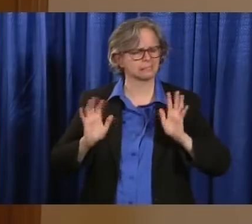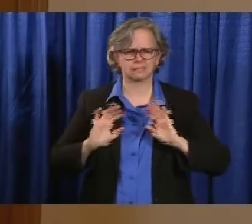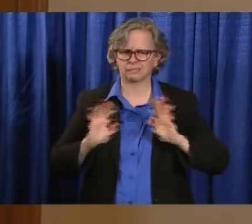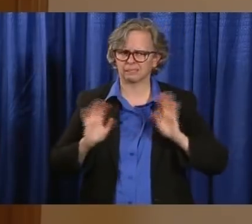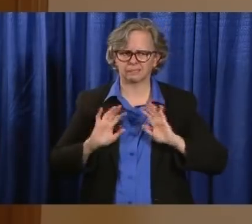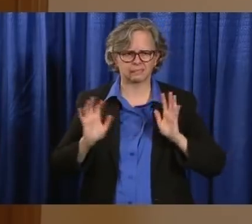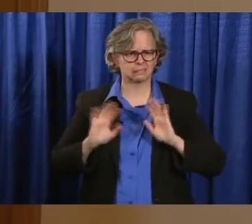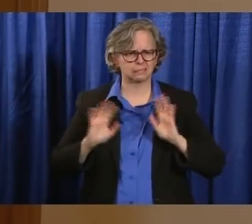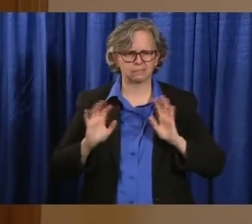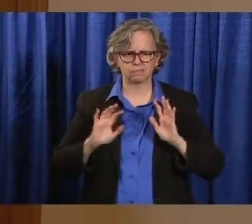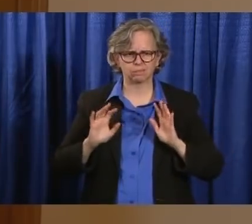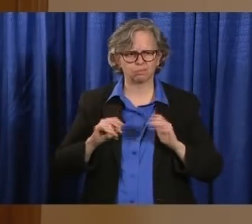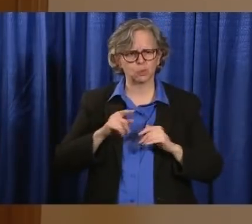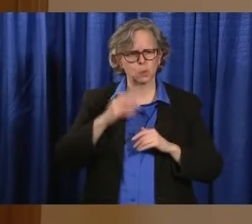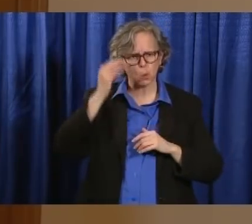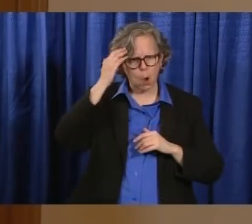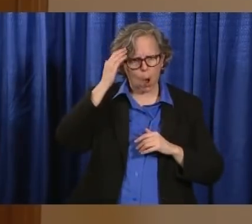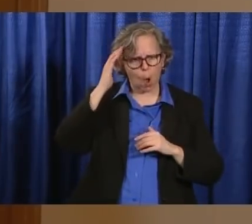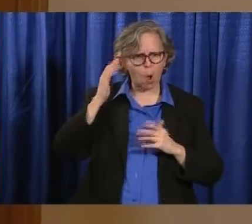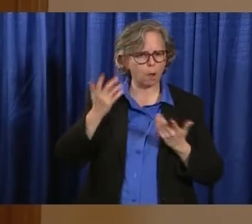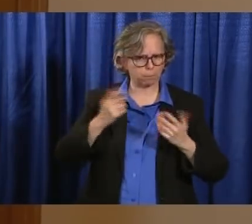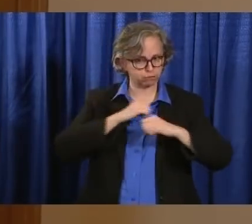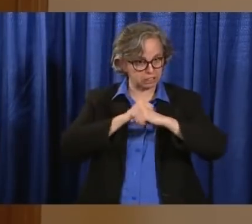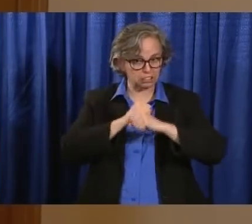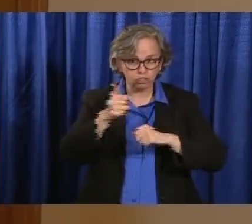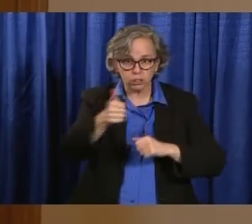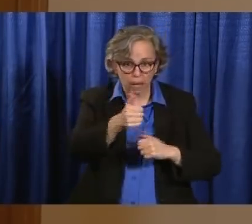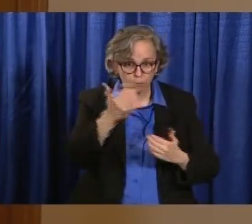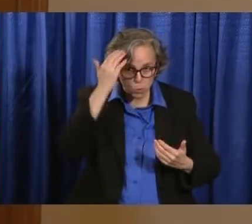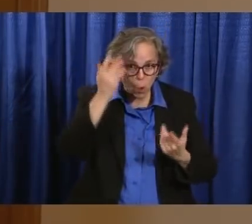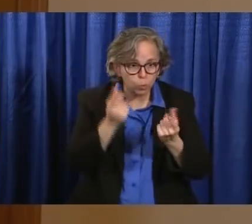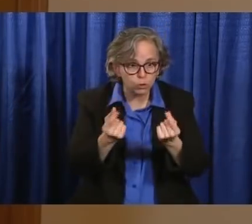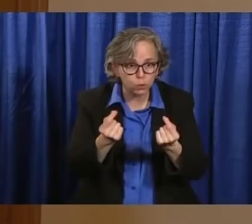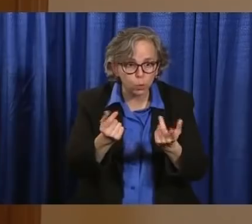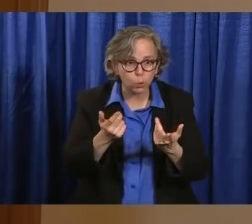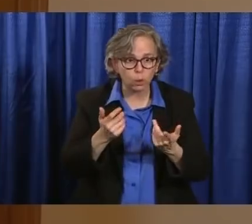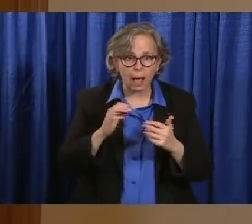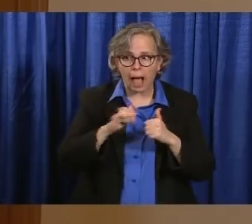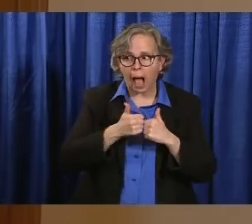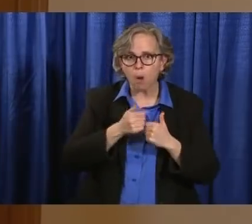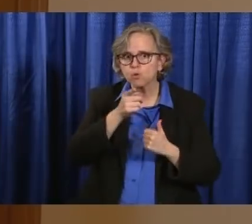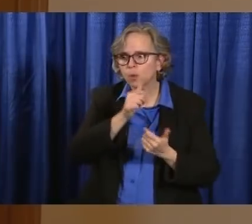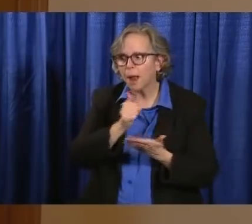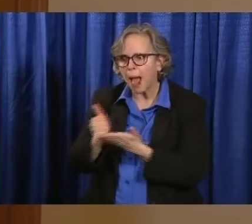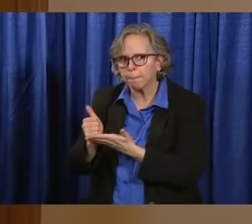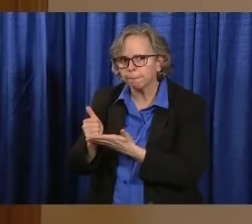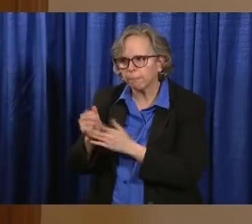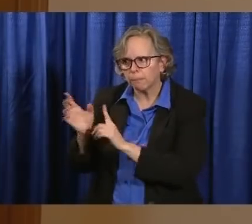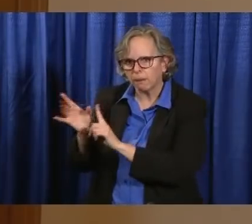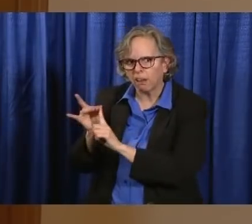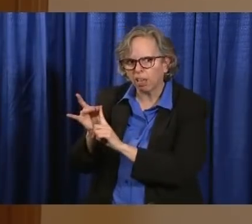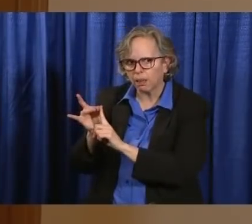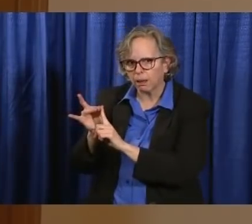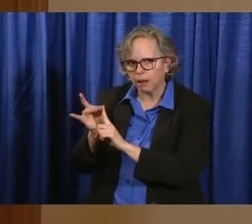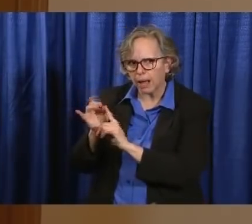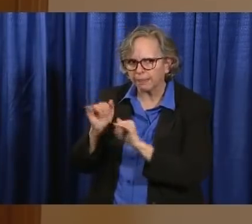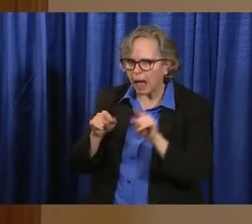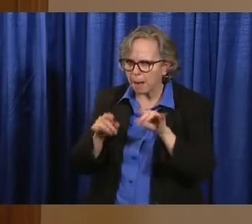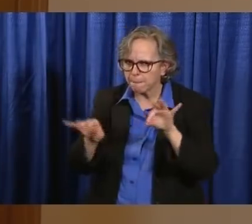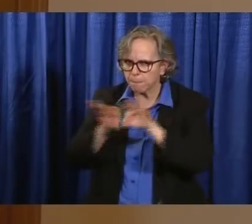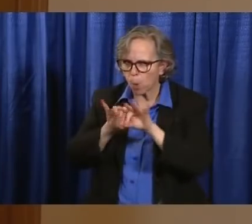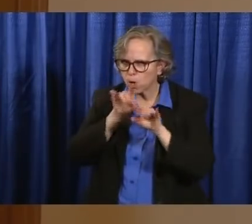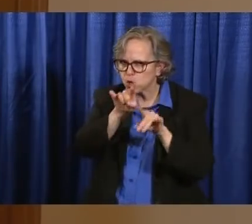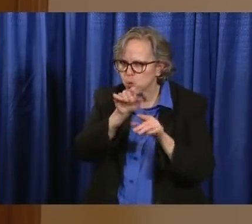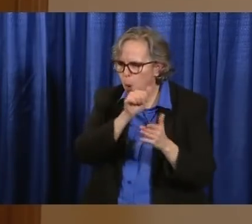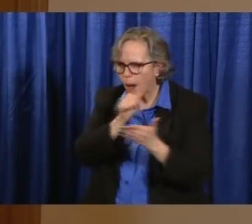ourselves, how we help someone who is ill, how do we help each other when we're down. That is really, if you knew about people